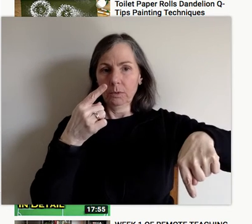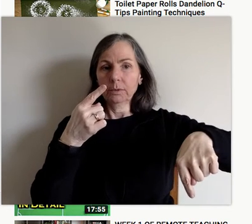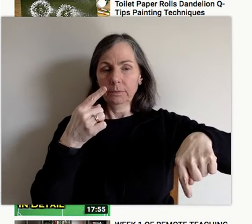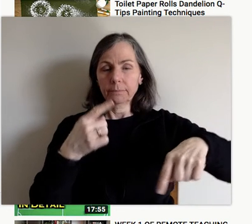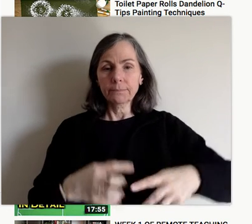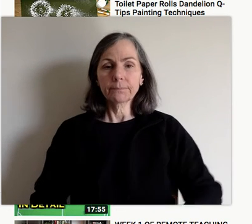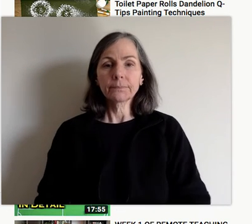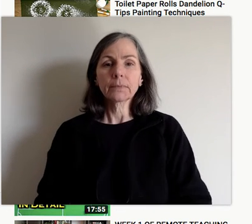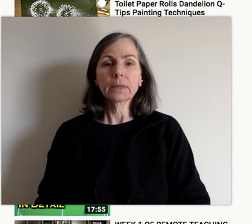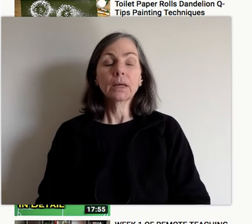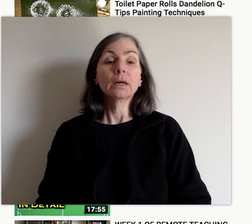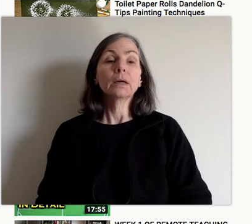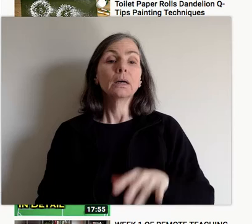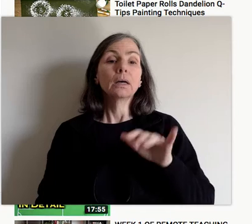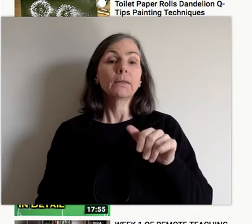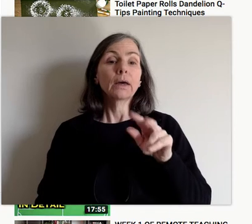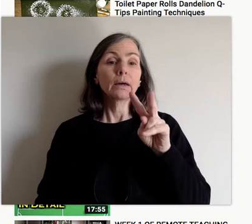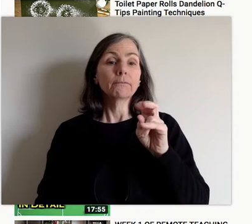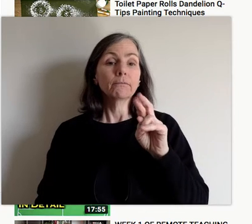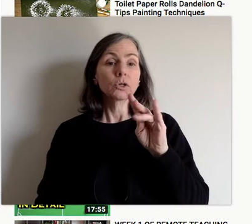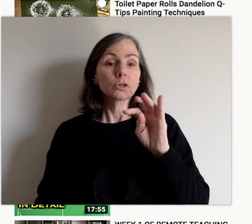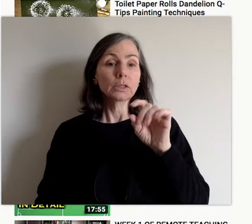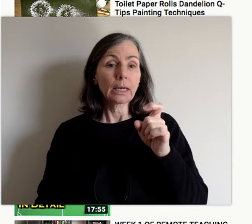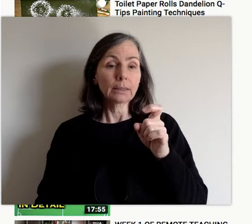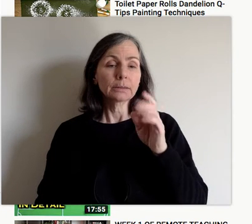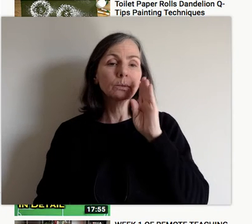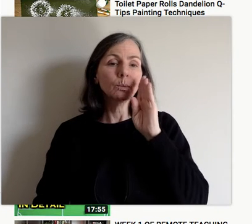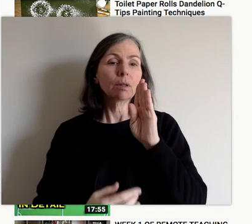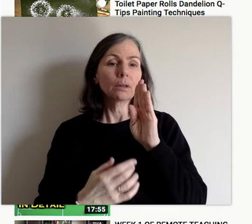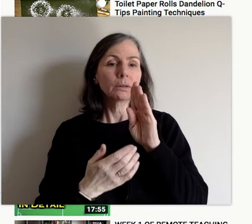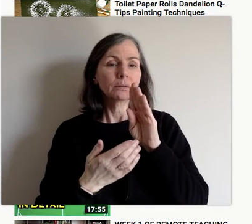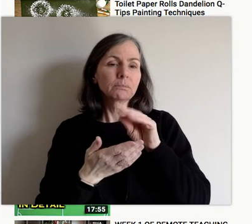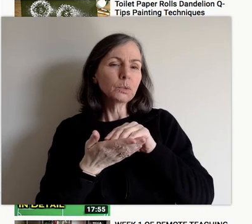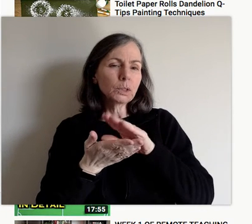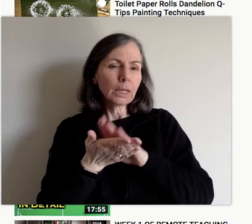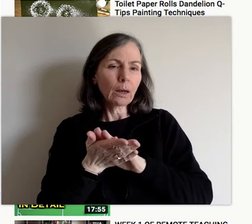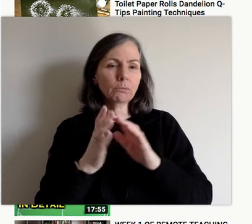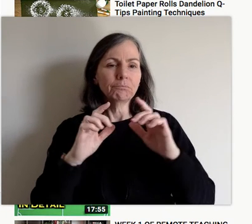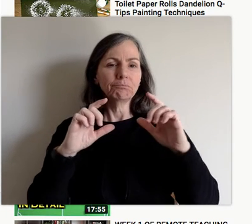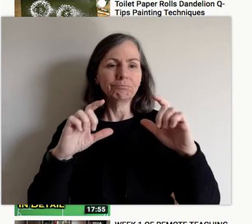We write our vertex as a coordinate point.